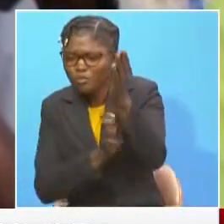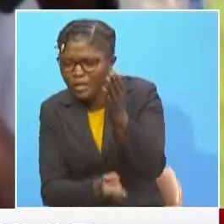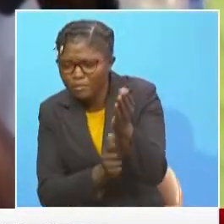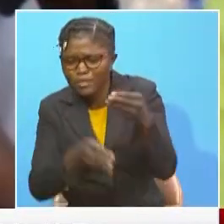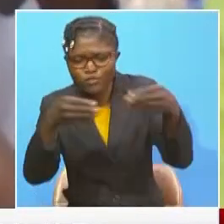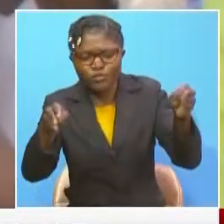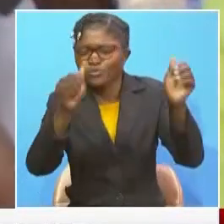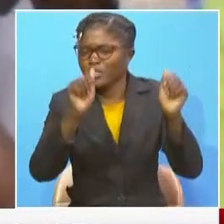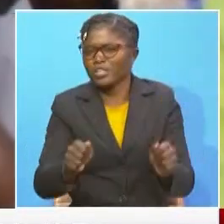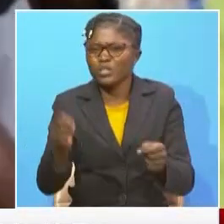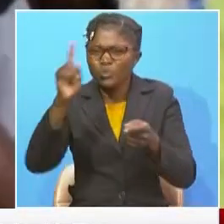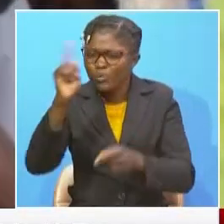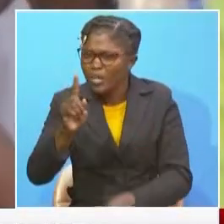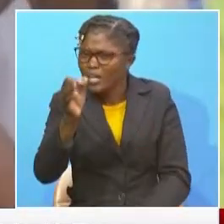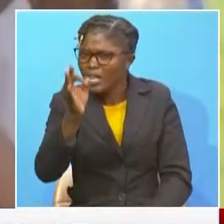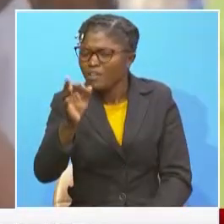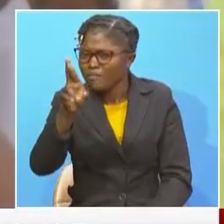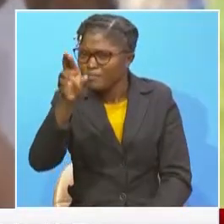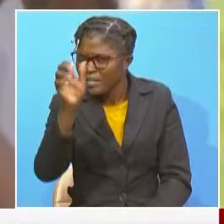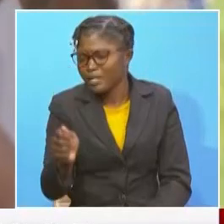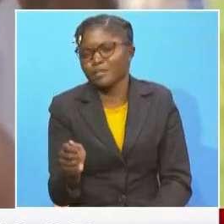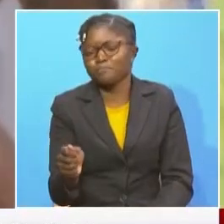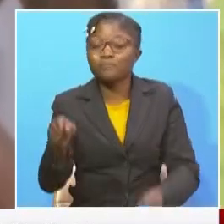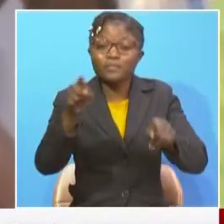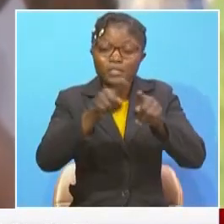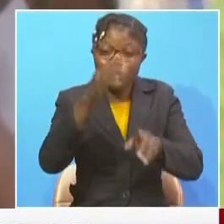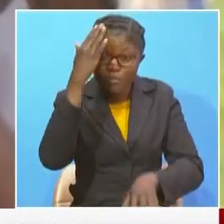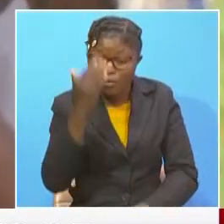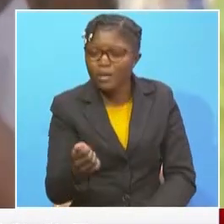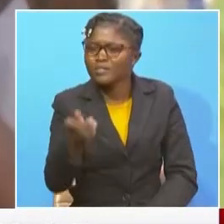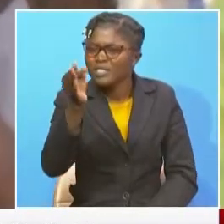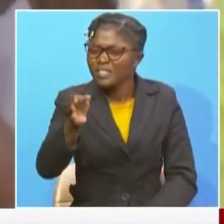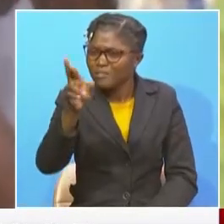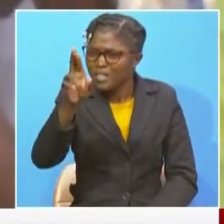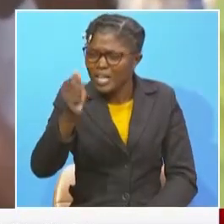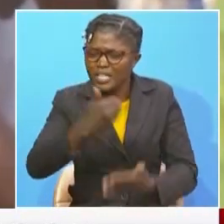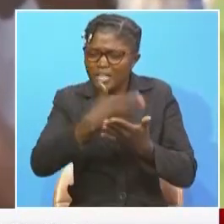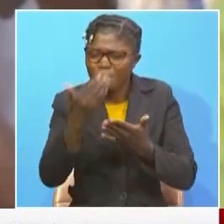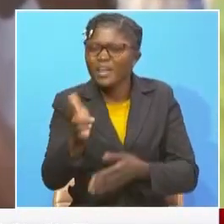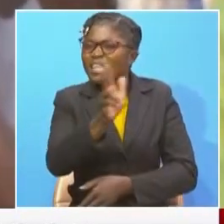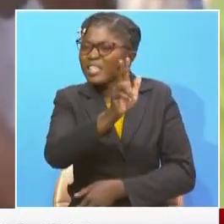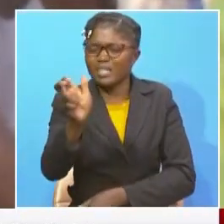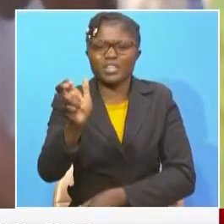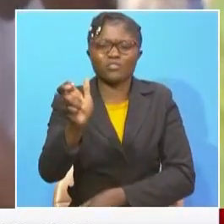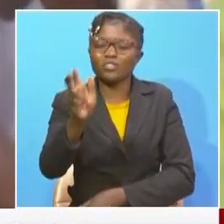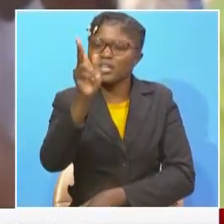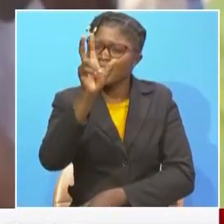your maize to FRIA. And FRIA has started buying maize at 330 kwacha per bag.